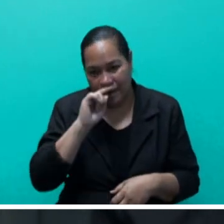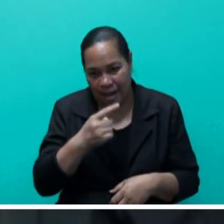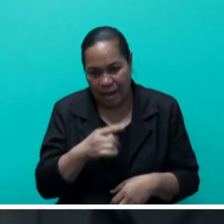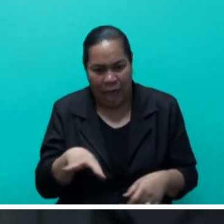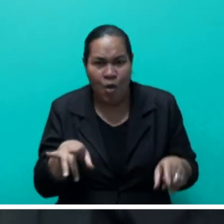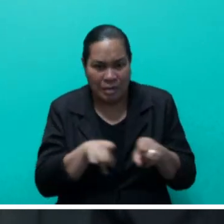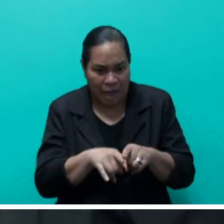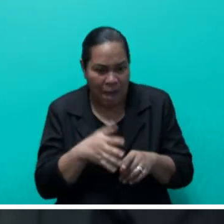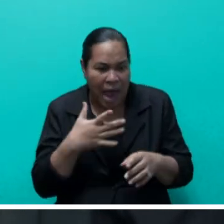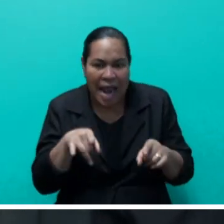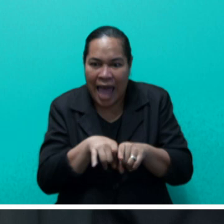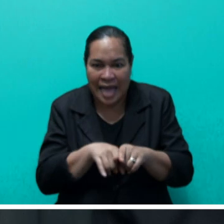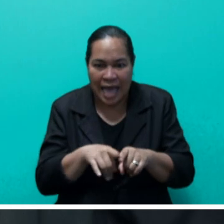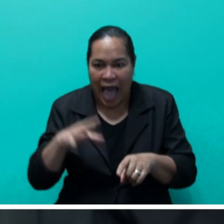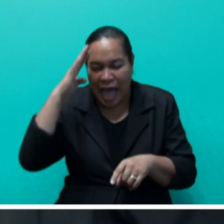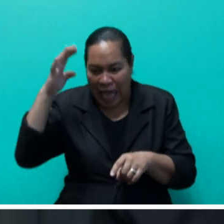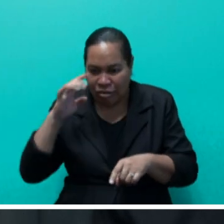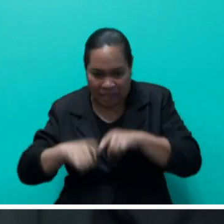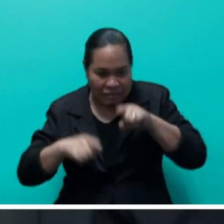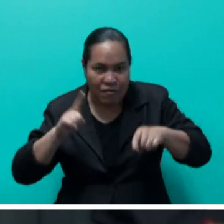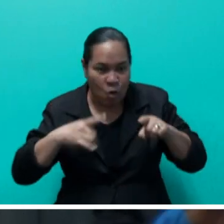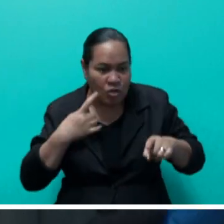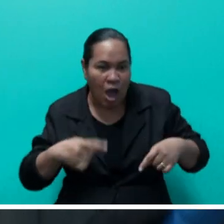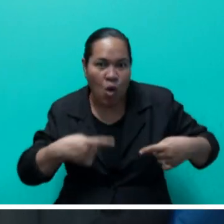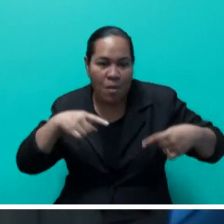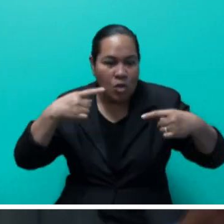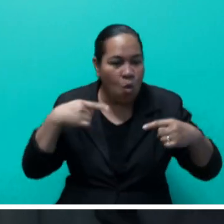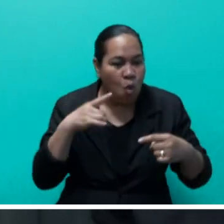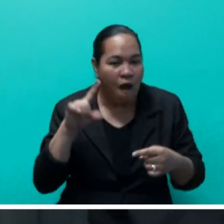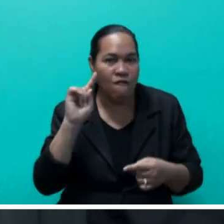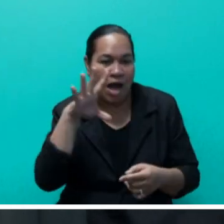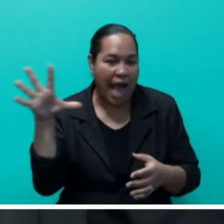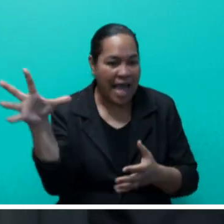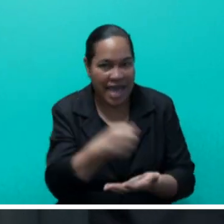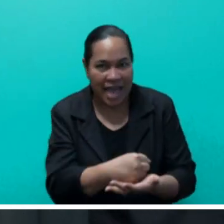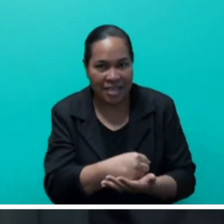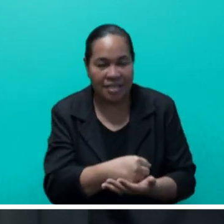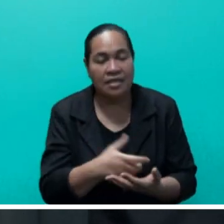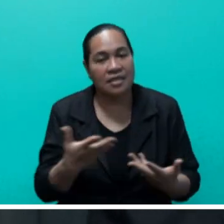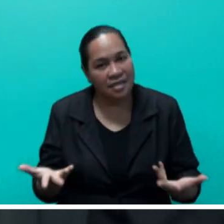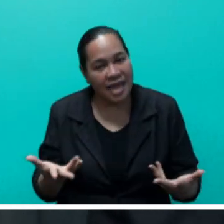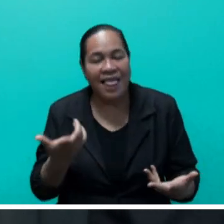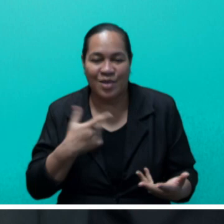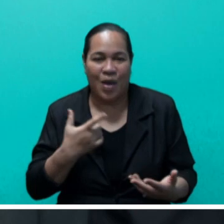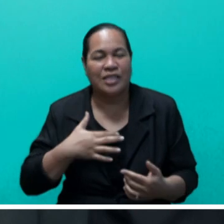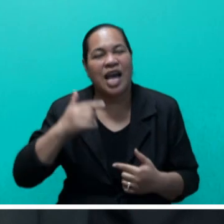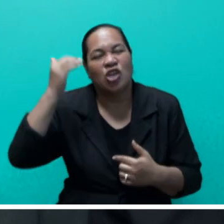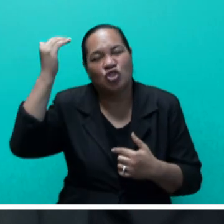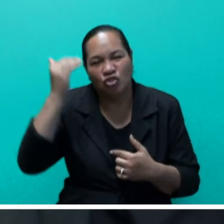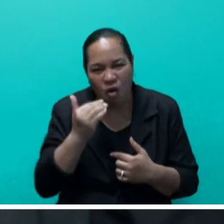that migrate and feed across our different EEZs. That is why there is always a shortage in raw materials